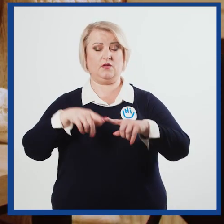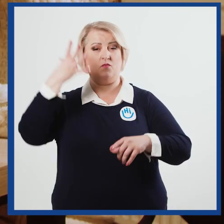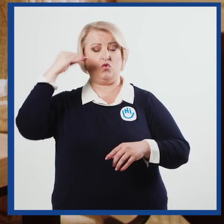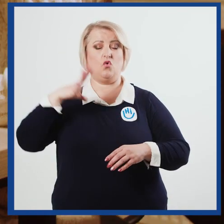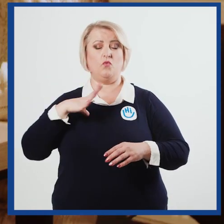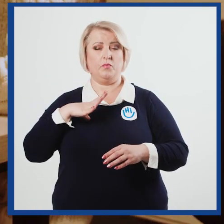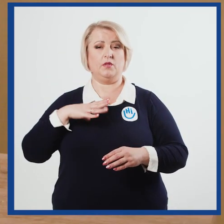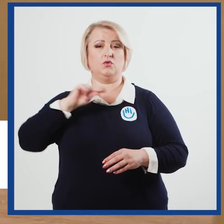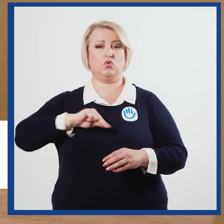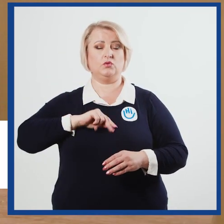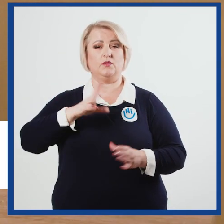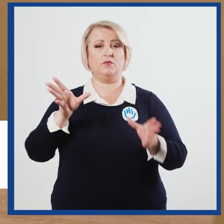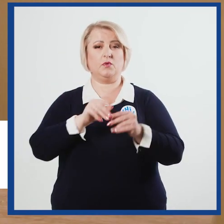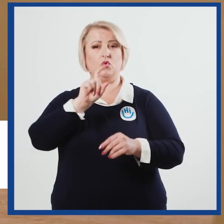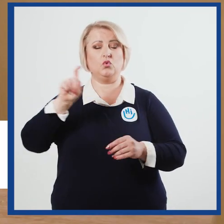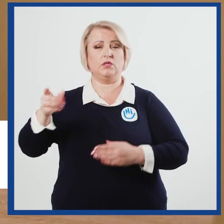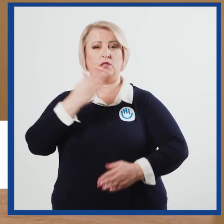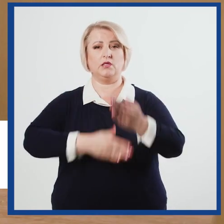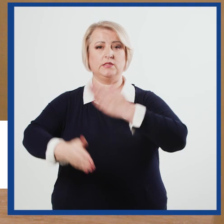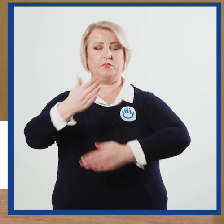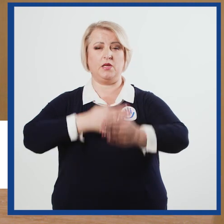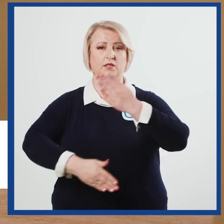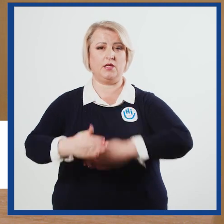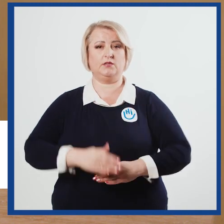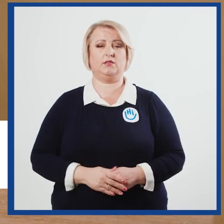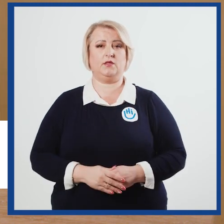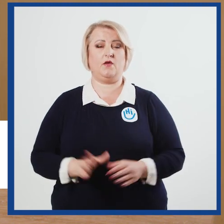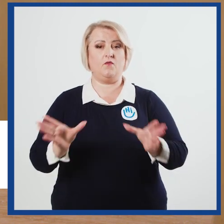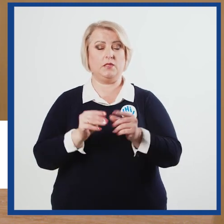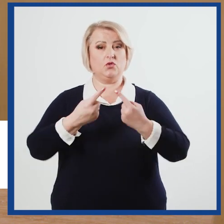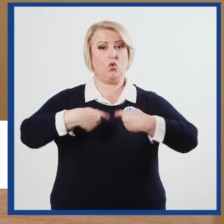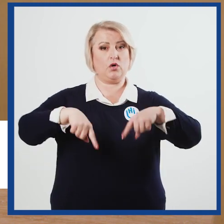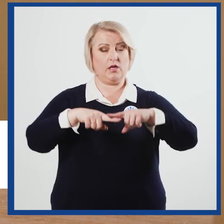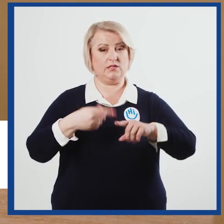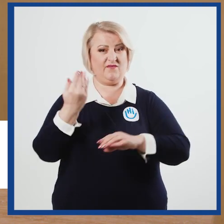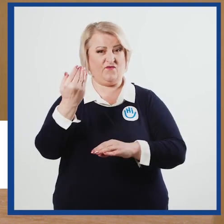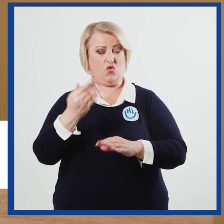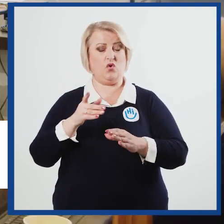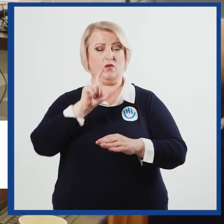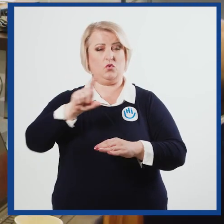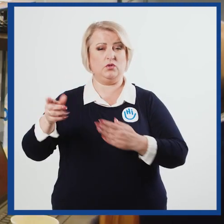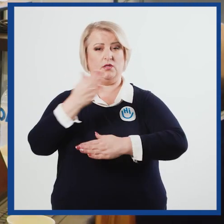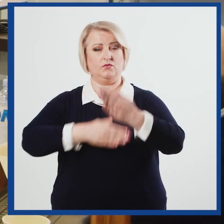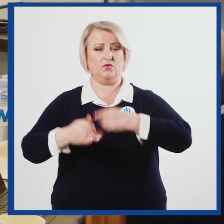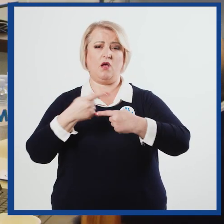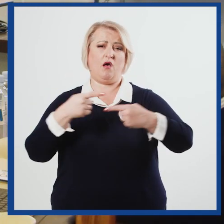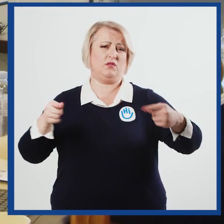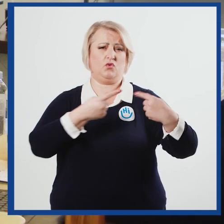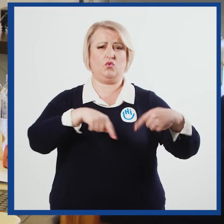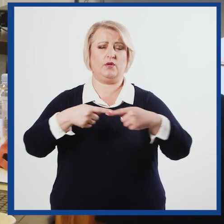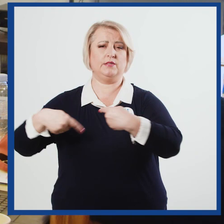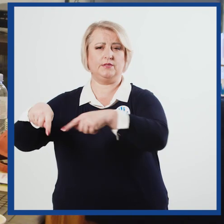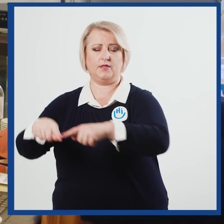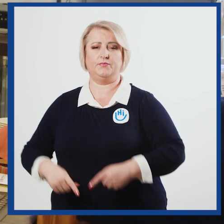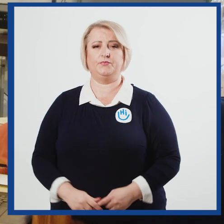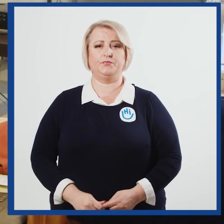and inclusion in Moldova has been working with persons with disabilities, with organizations of persons with